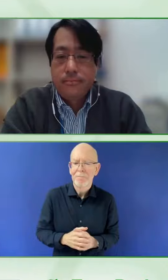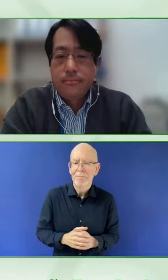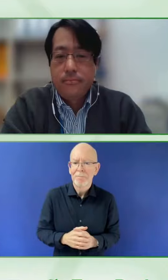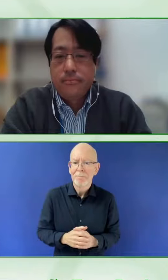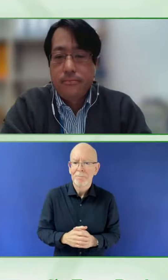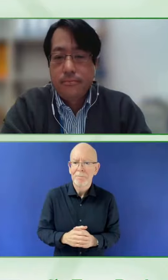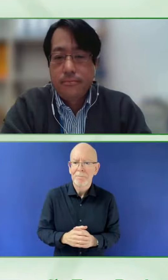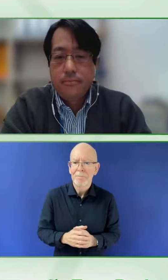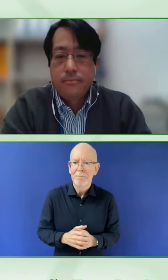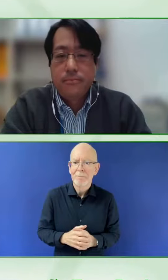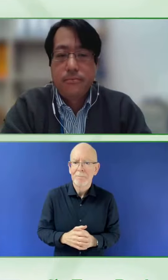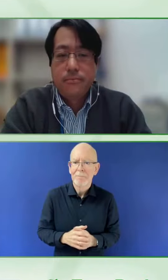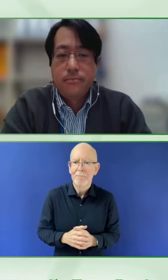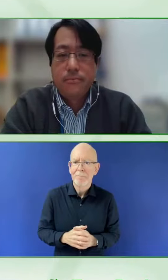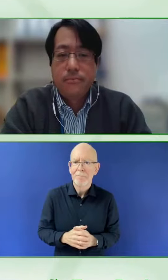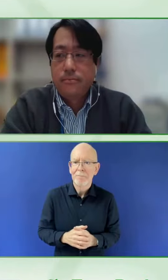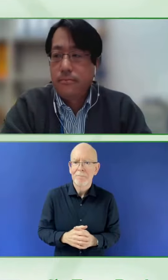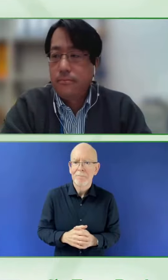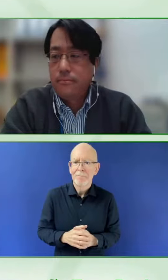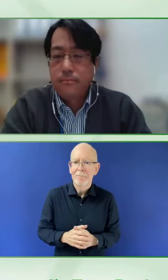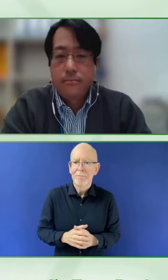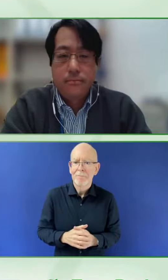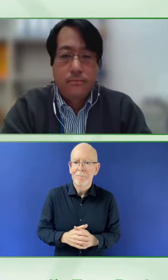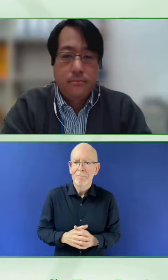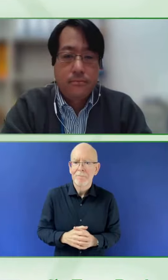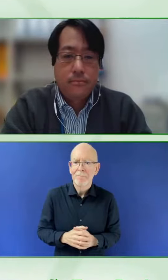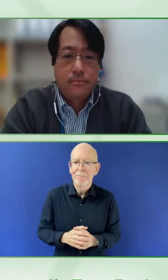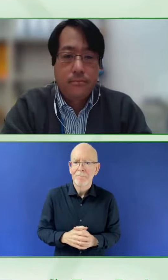When I get better at driving,